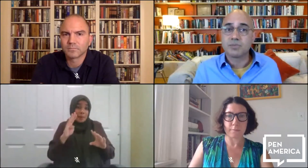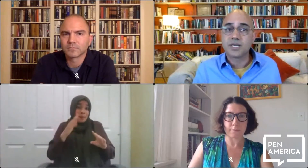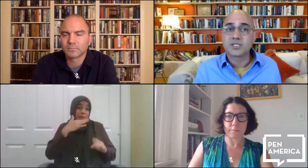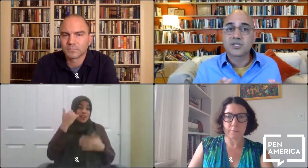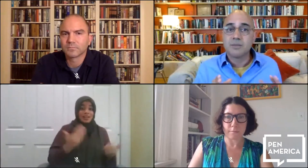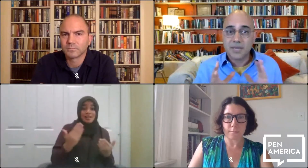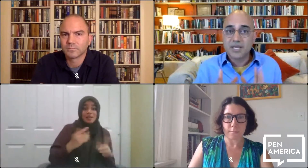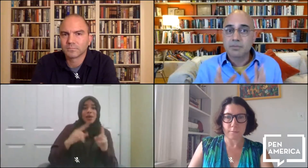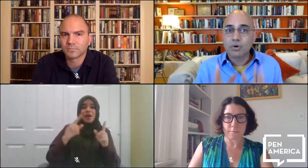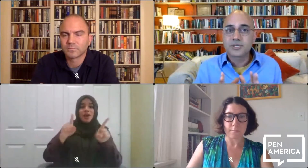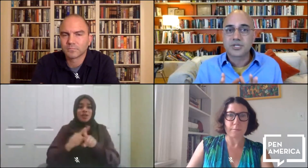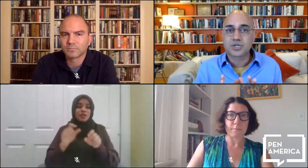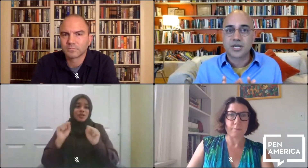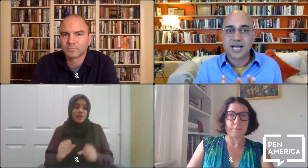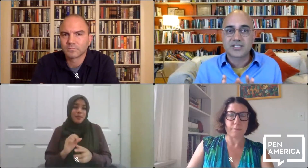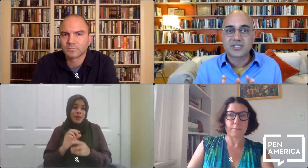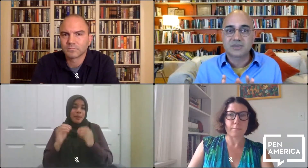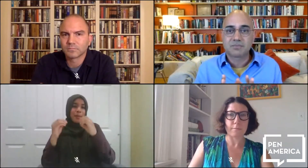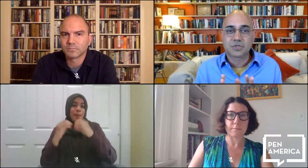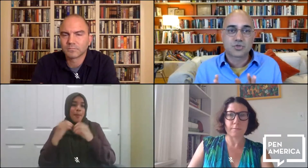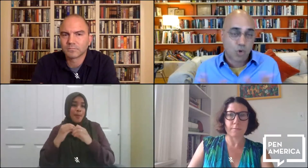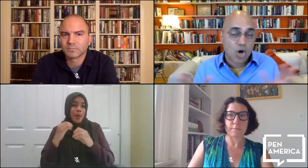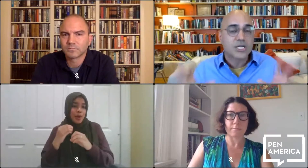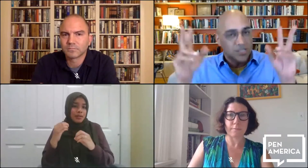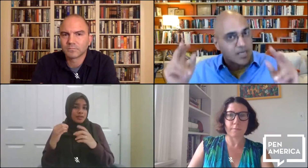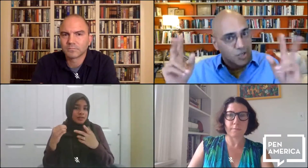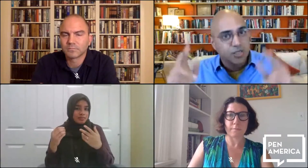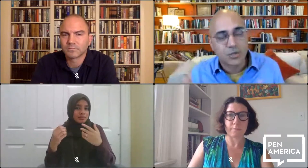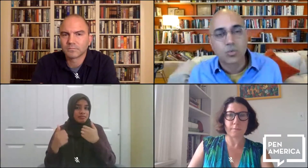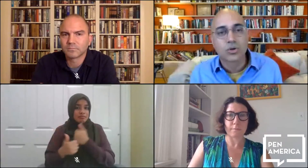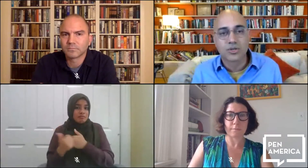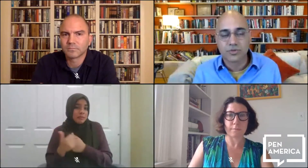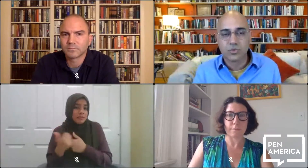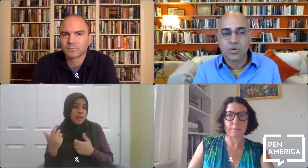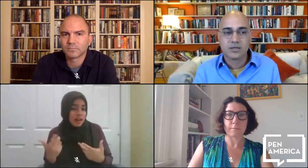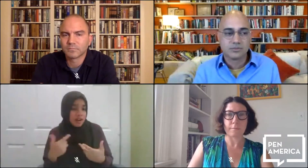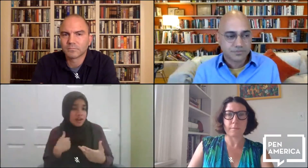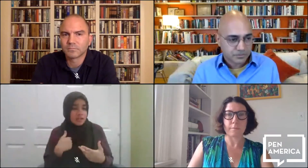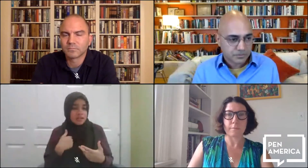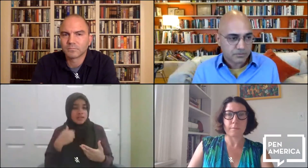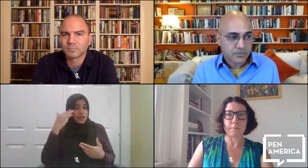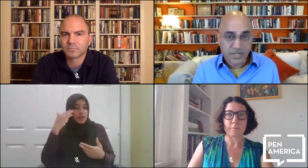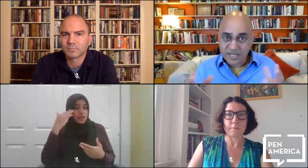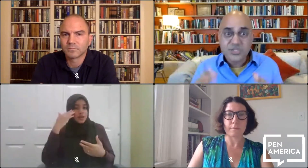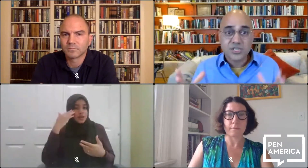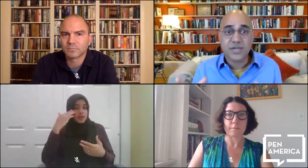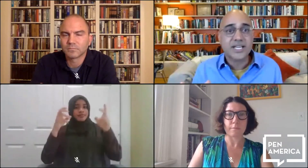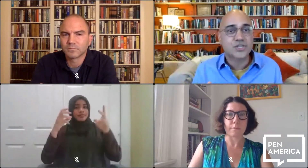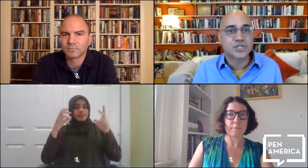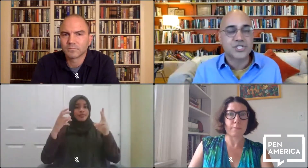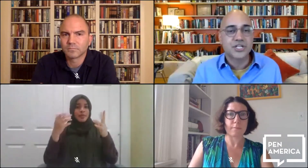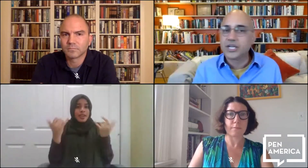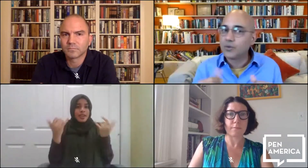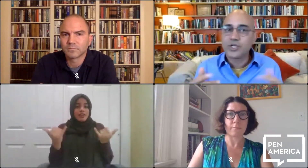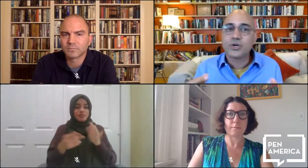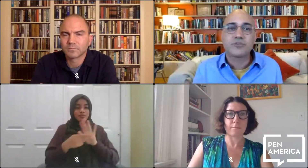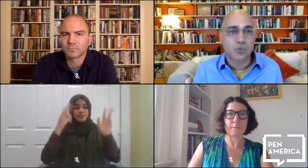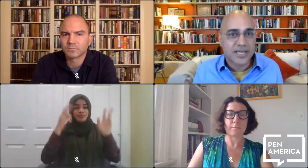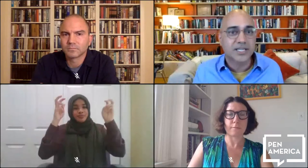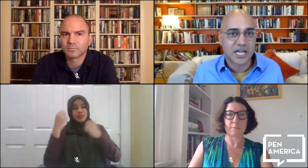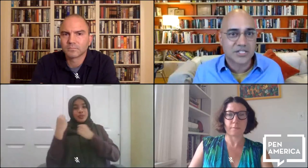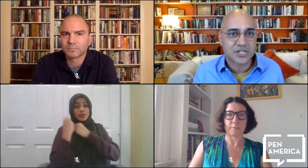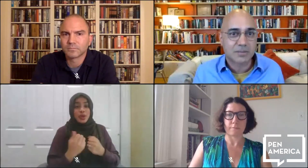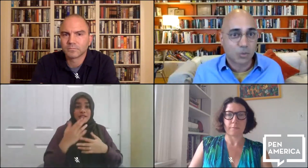worse, because being in pole position as the strongest nation in the world, if you will, gives us advantages that we don't